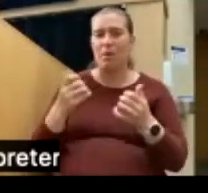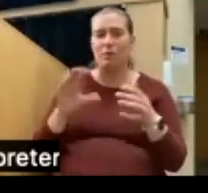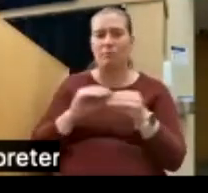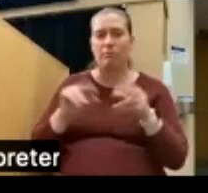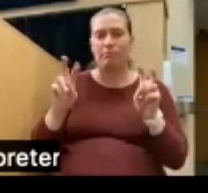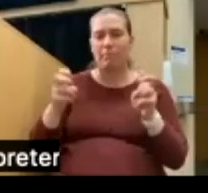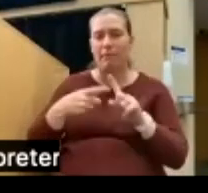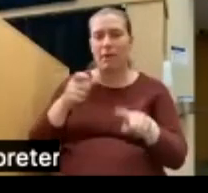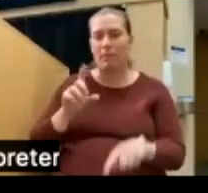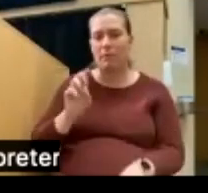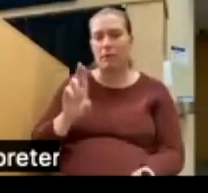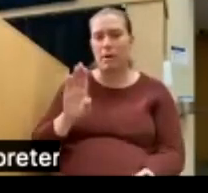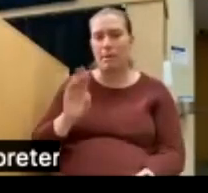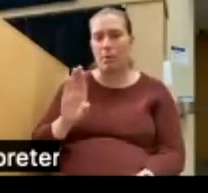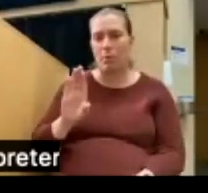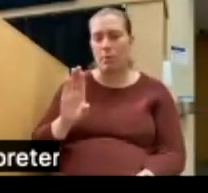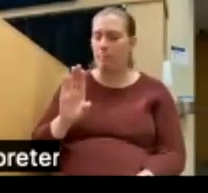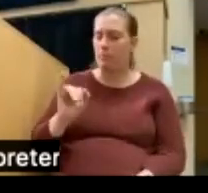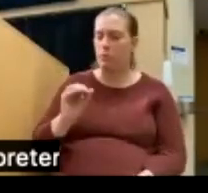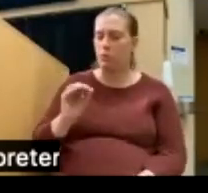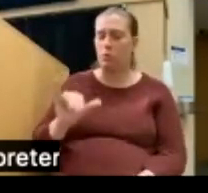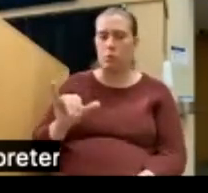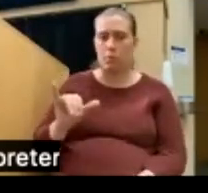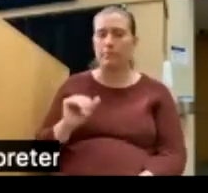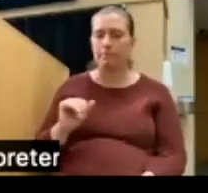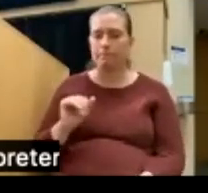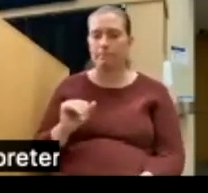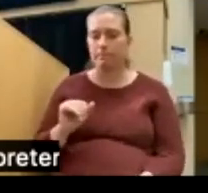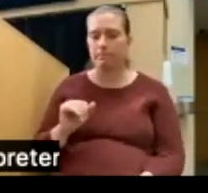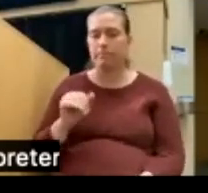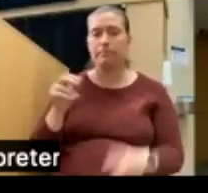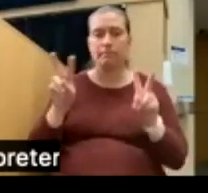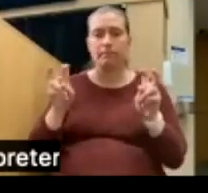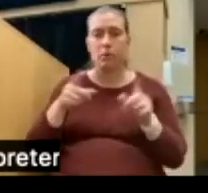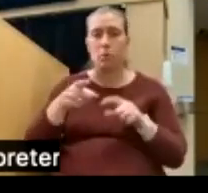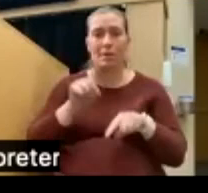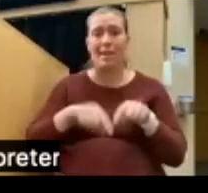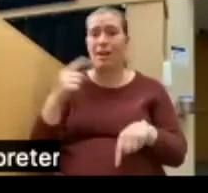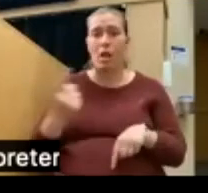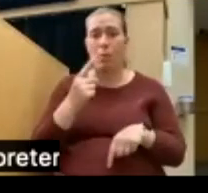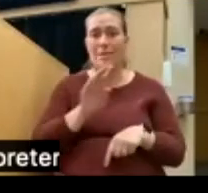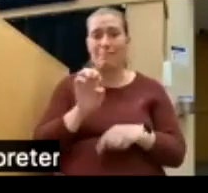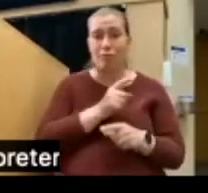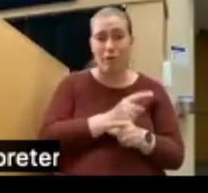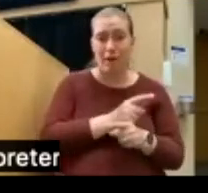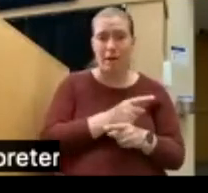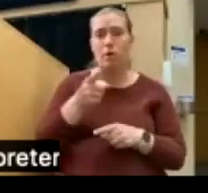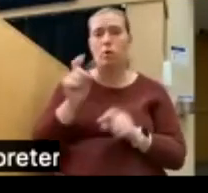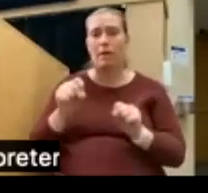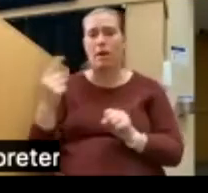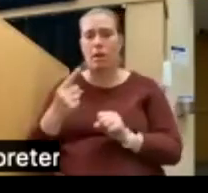Joy, what we call Joyisms. You can't always be right, but you can always be kind. And she has a